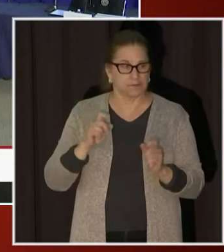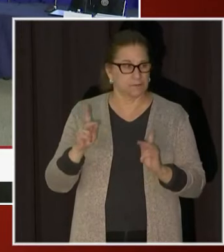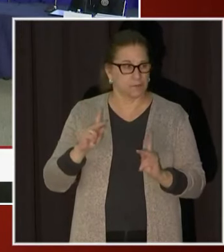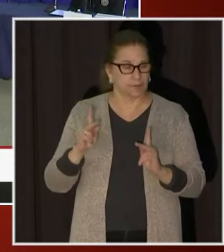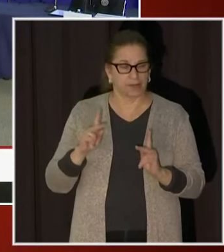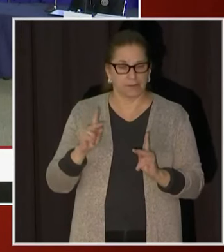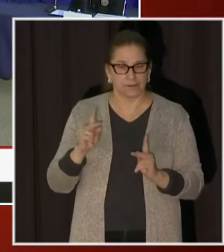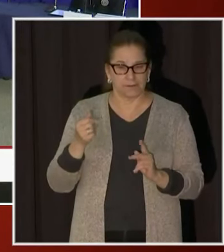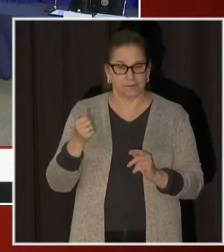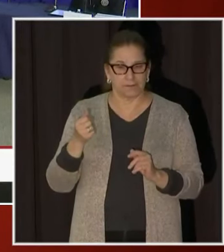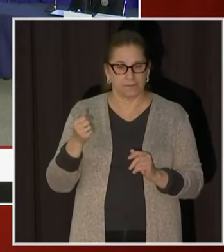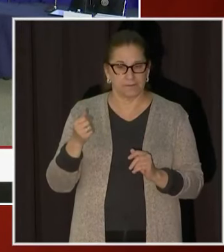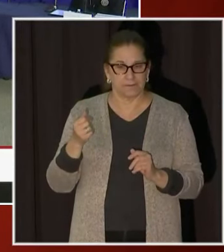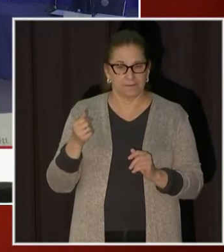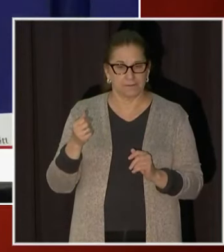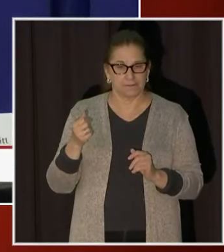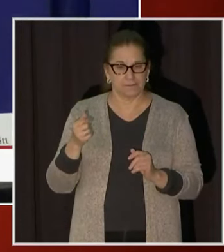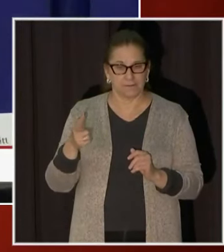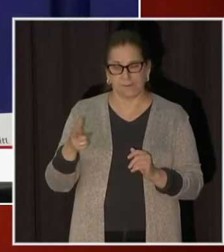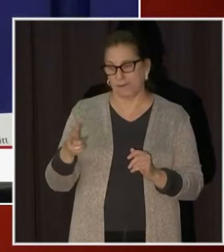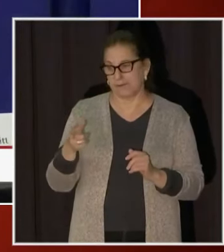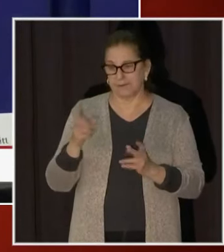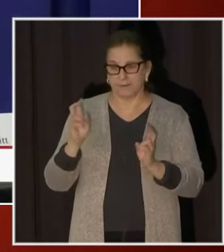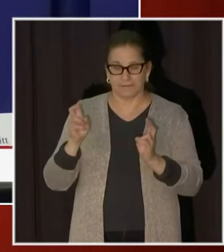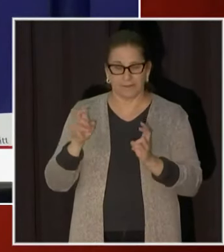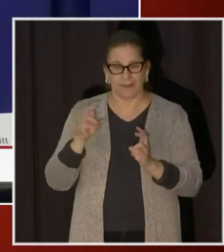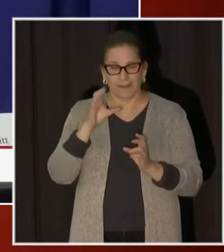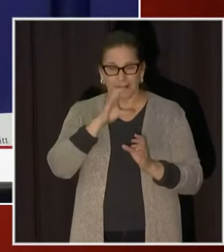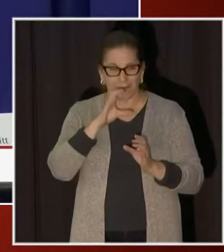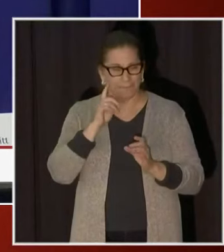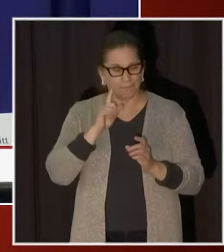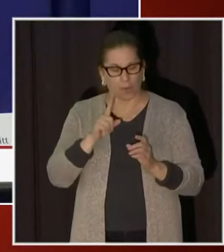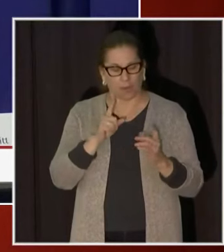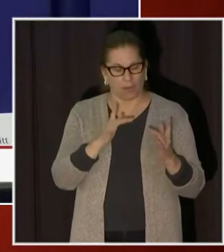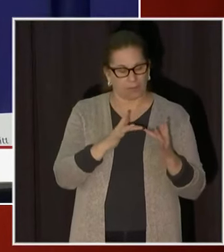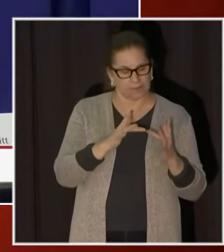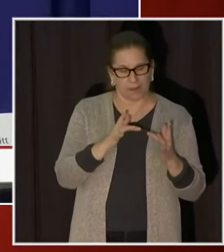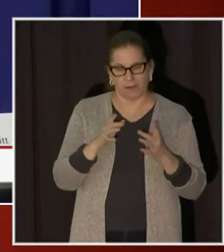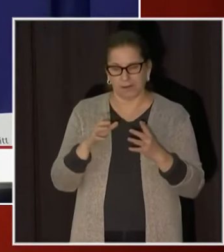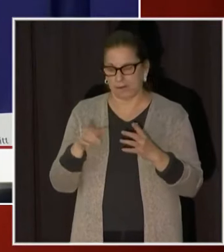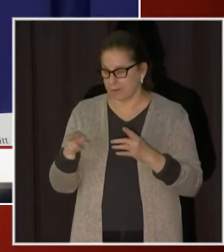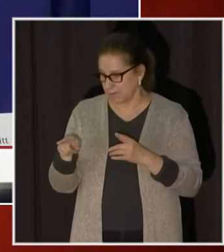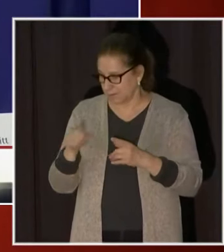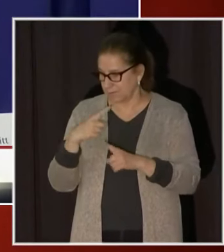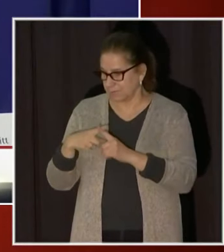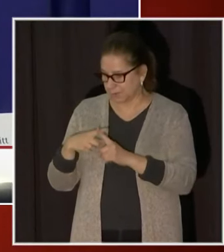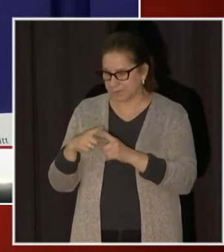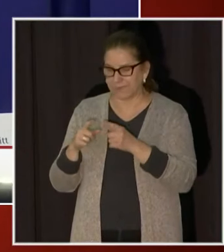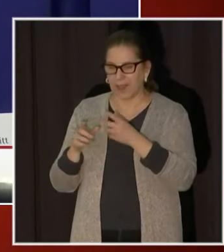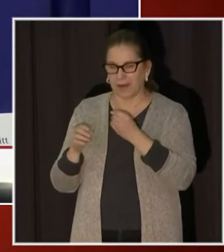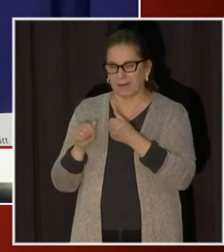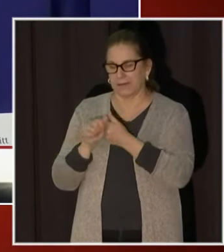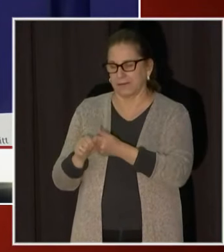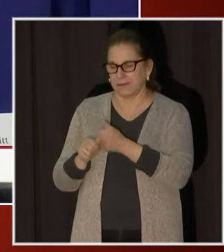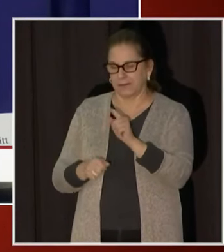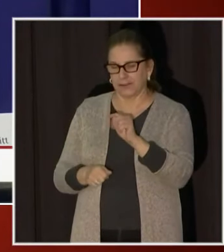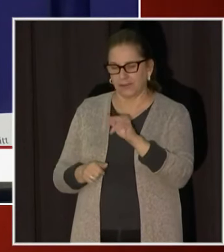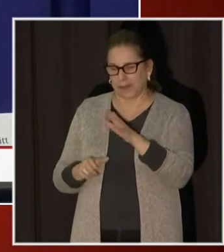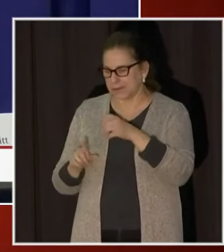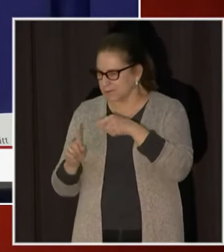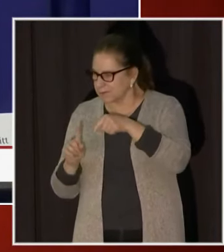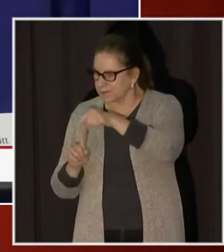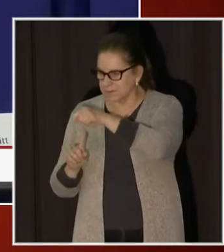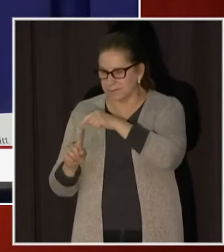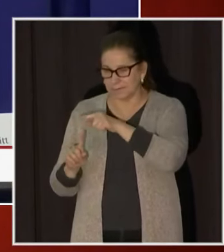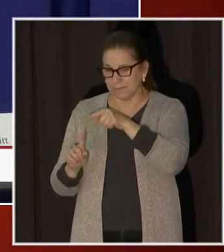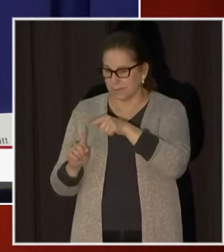you know, for context setting, when we're talking about how we're tracking what proportion of the congregate setting cases are contributing